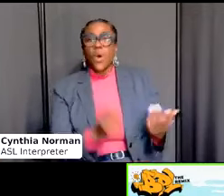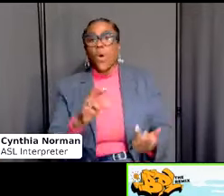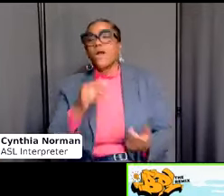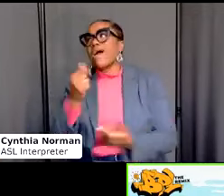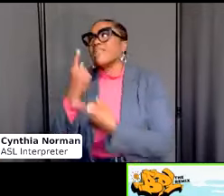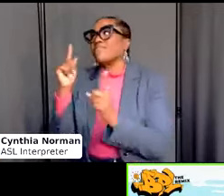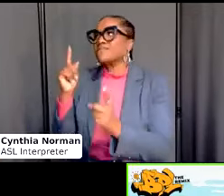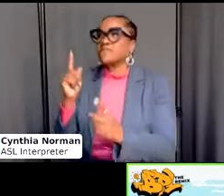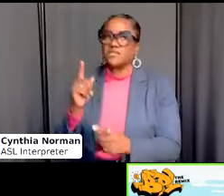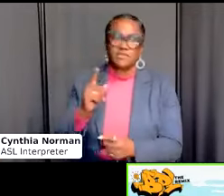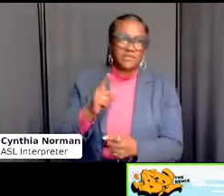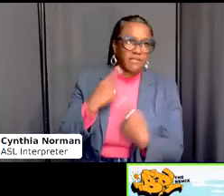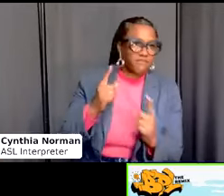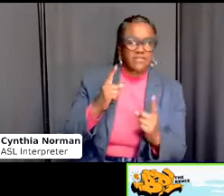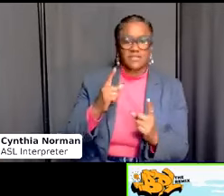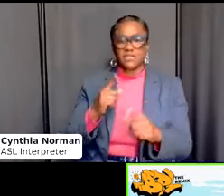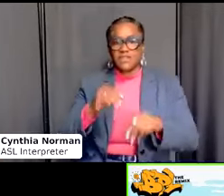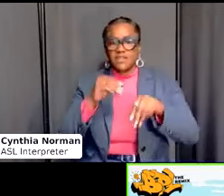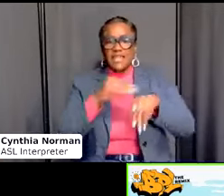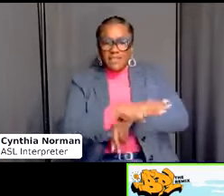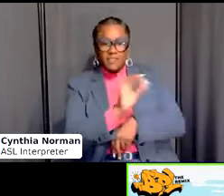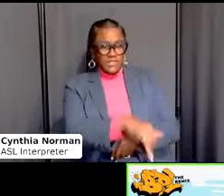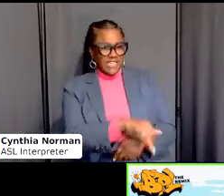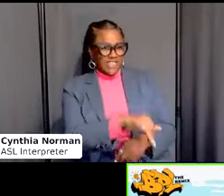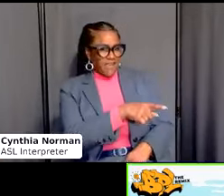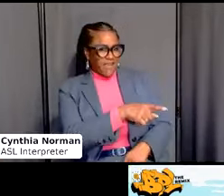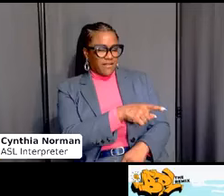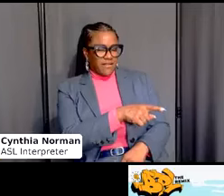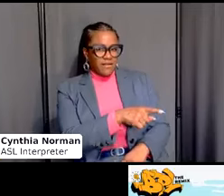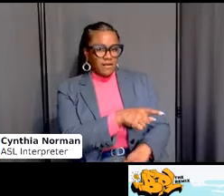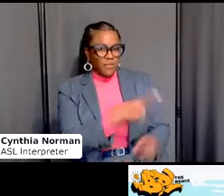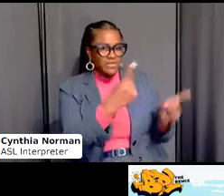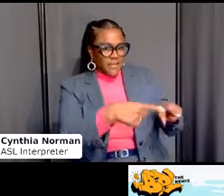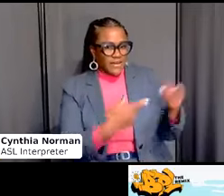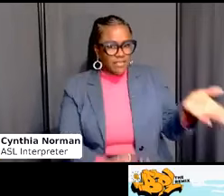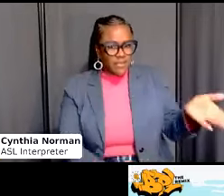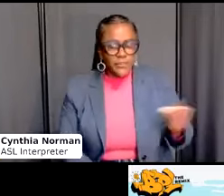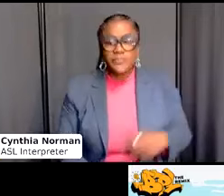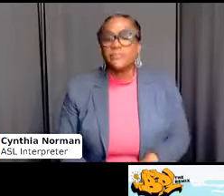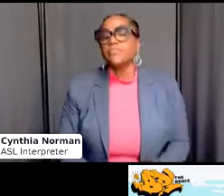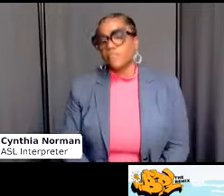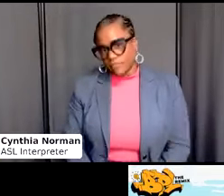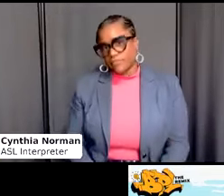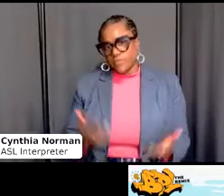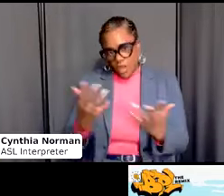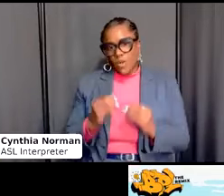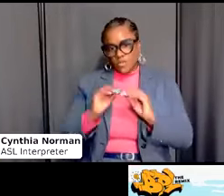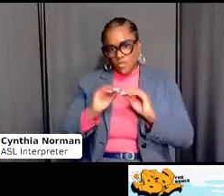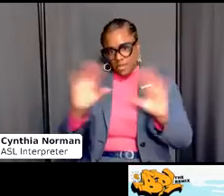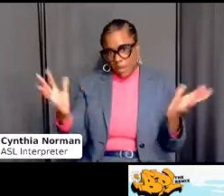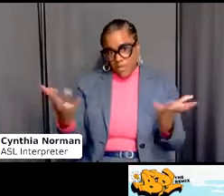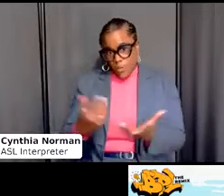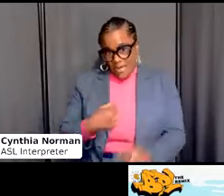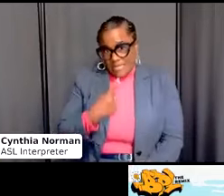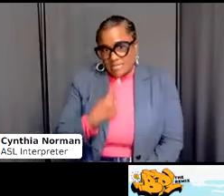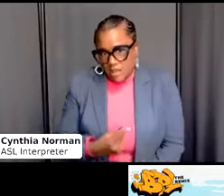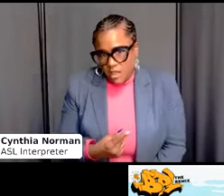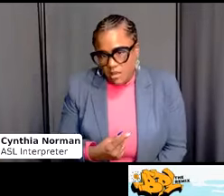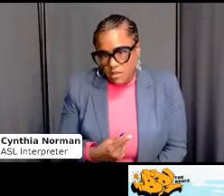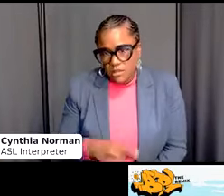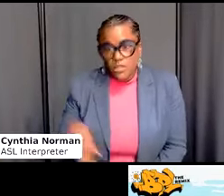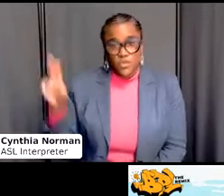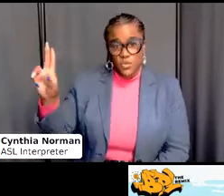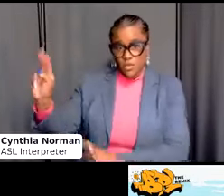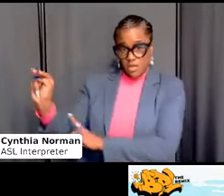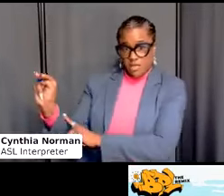at influencing the conflict? Well, I do want to clarify what I said, because the United